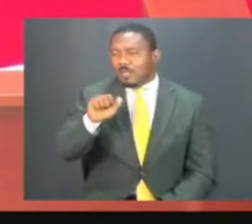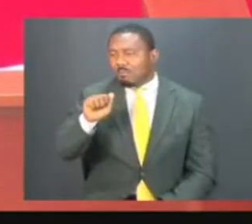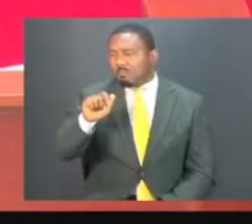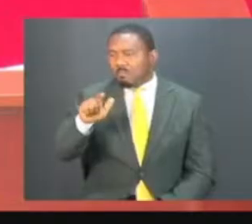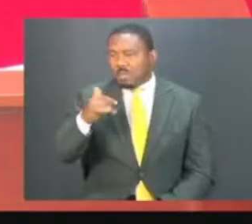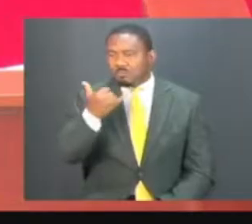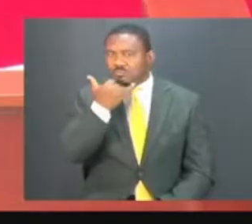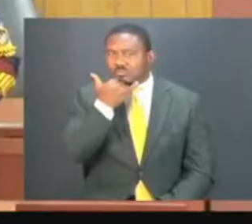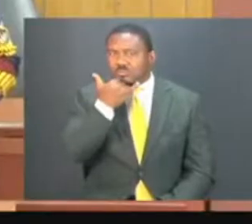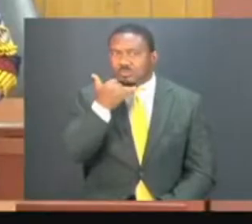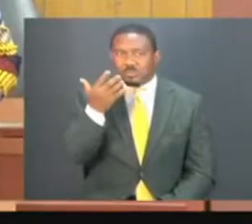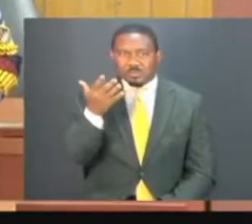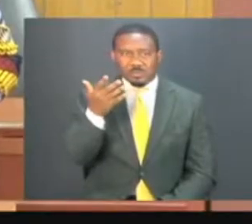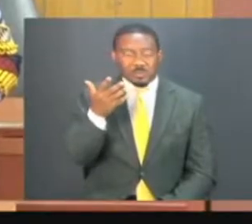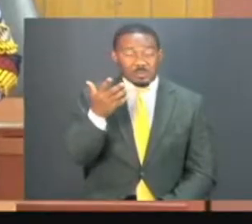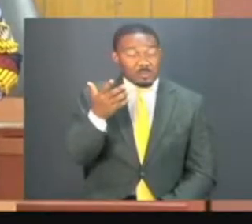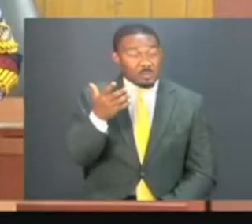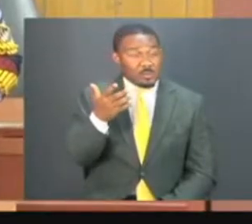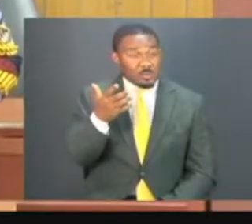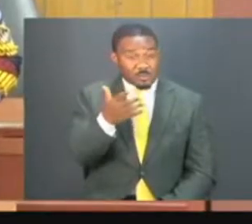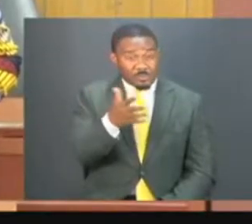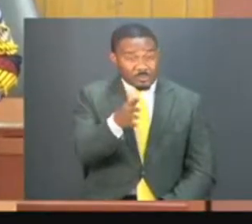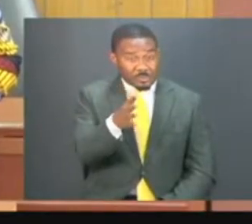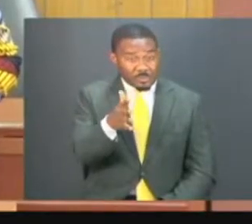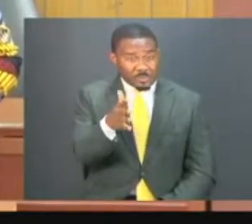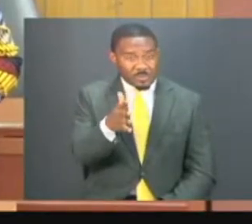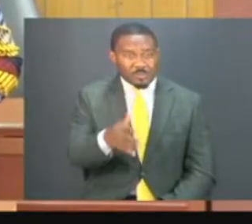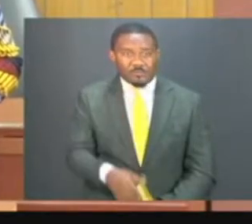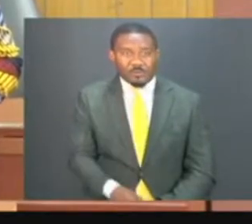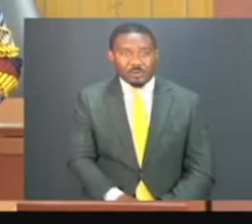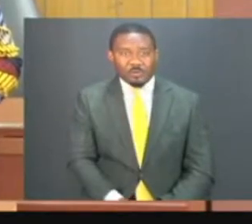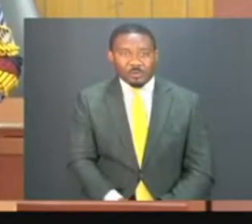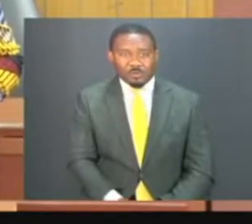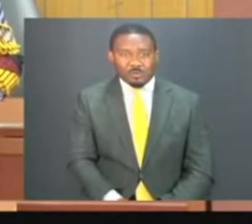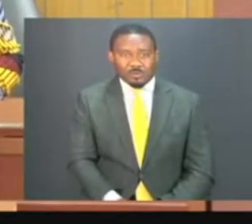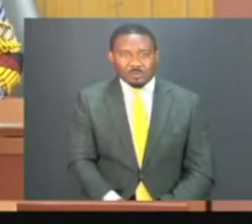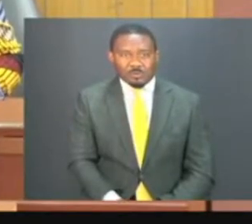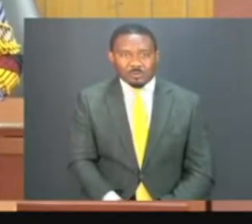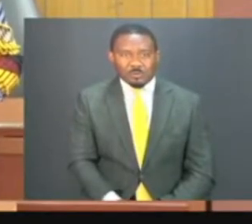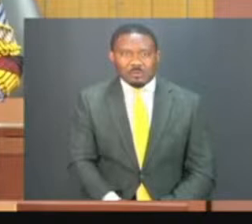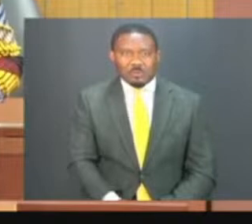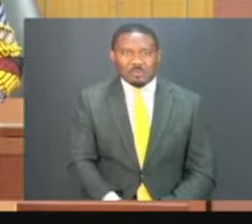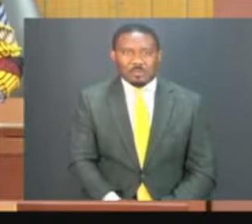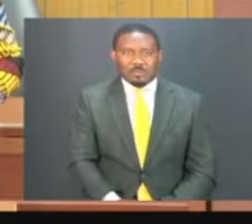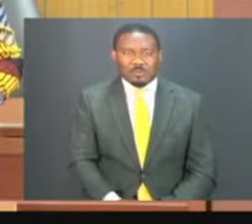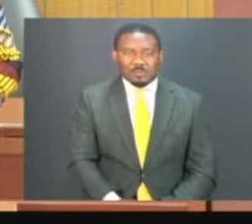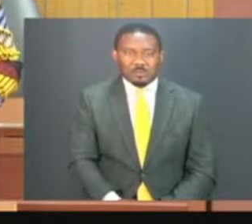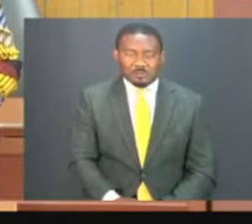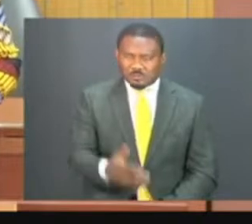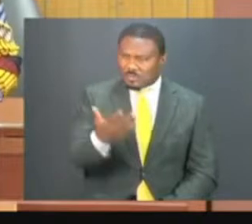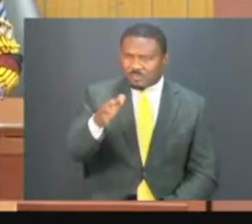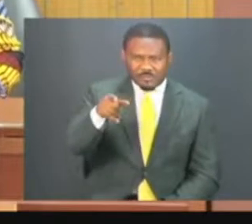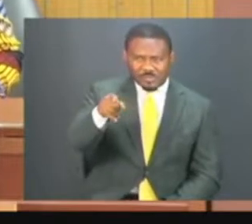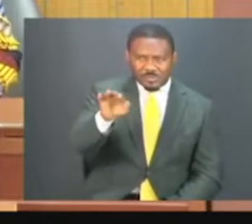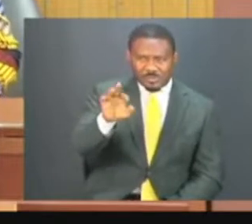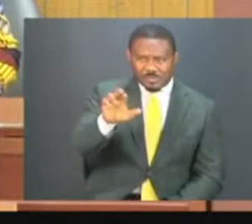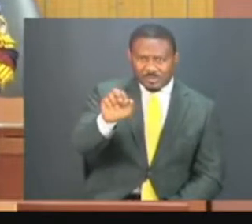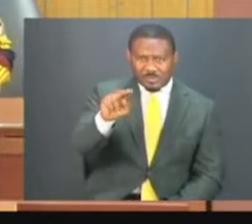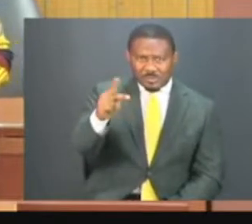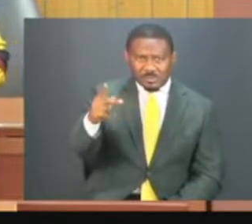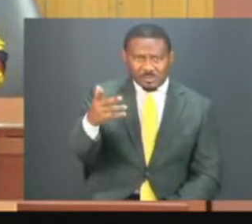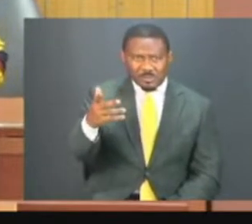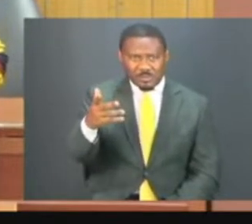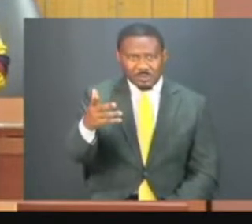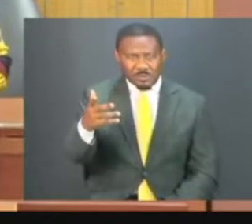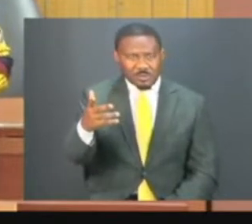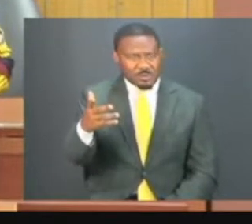M-I-C-H-E-A-L. But same has been corrected. No, it should be A-E-L. I'm saying that same has been corrected by Frank Afriye. He said